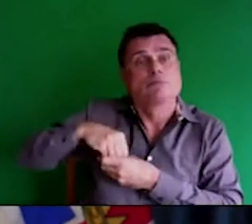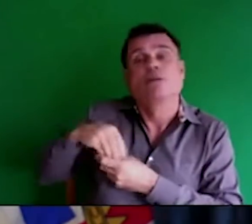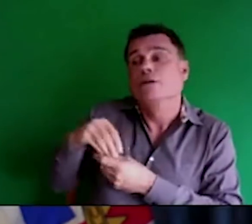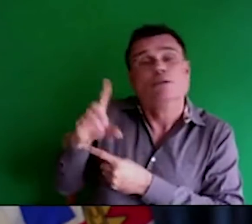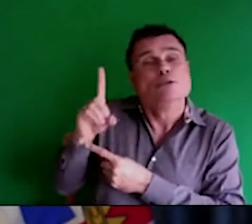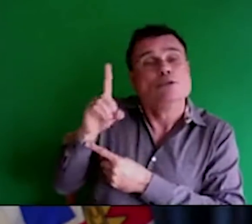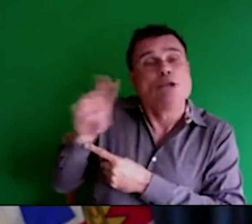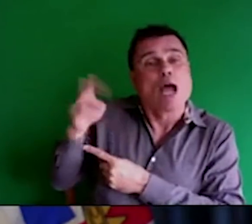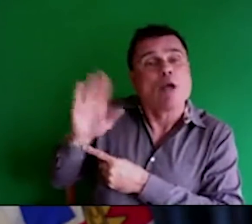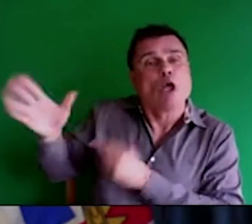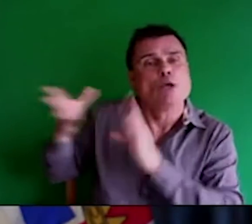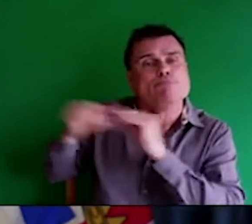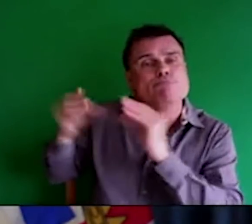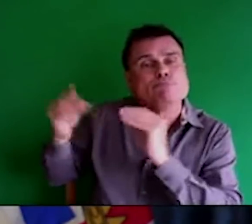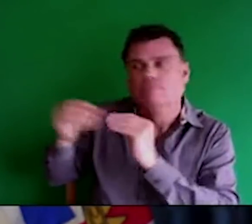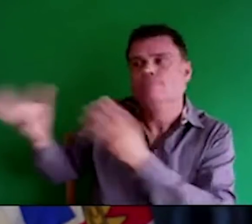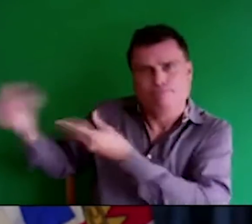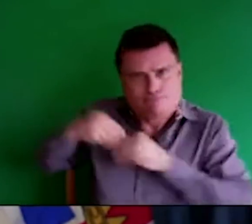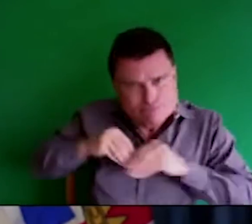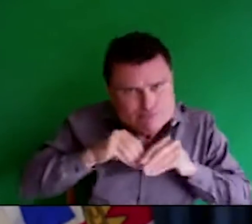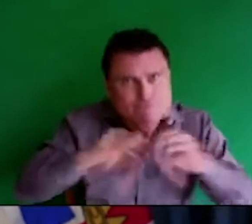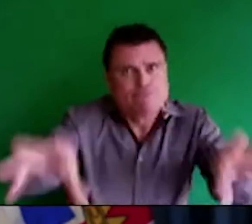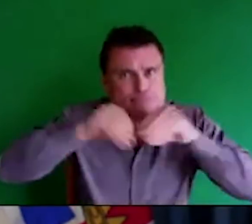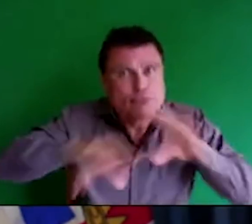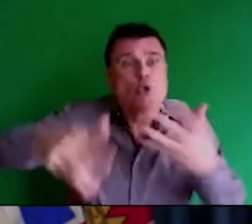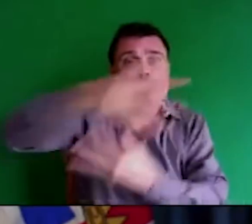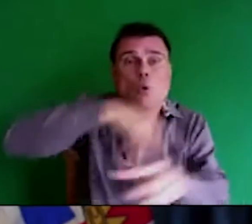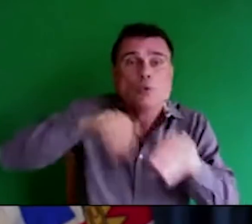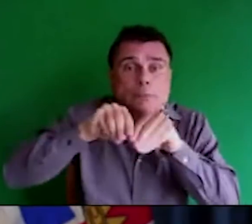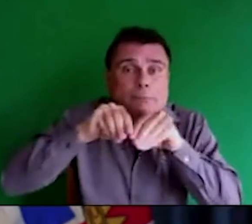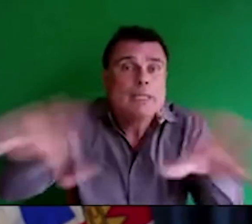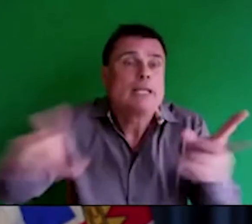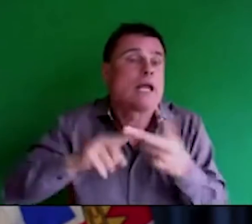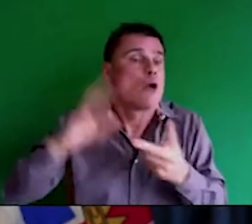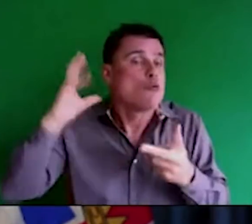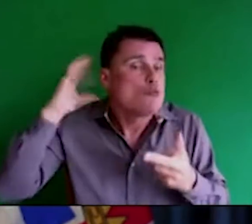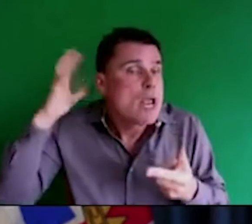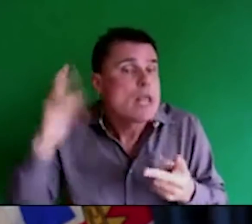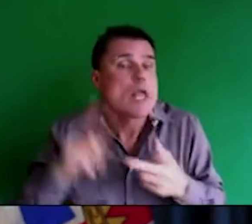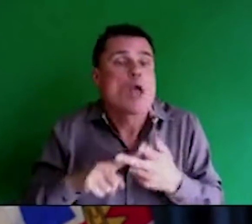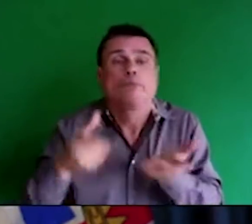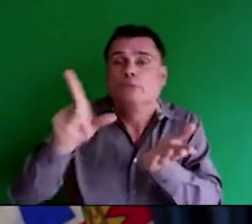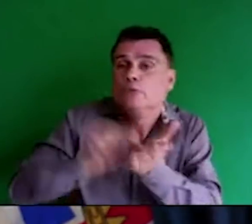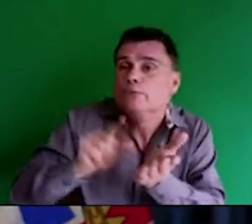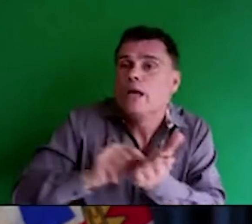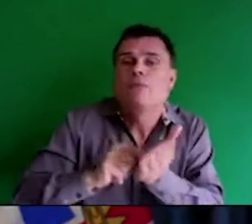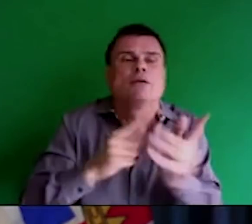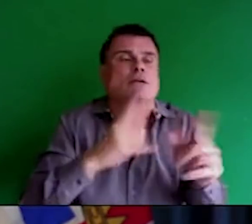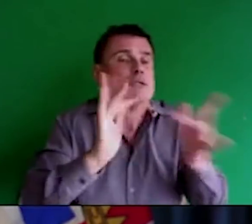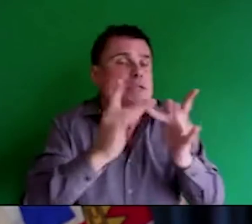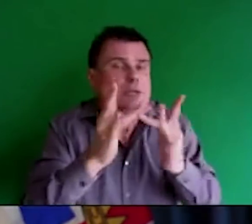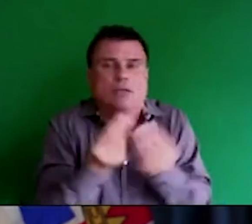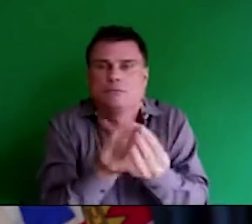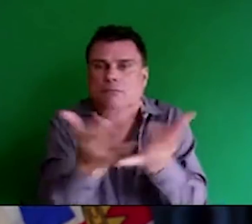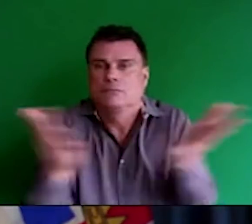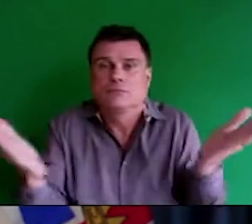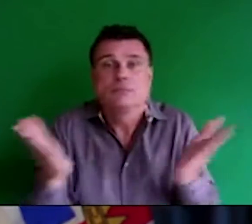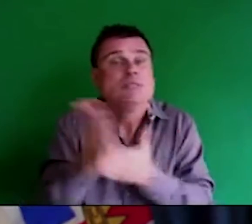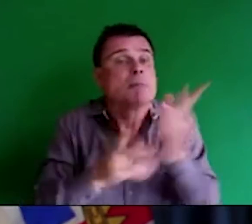multiple languages, as well as using social media to connect with those who don't watch the news or read the daily